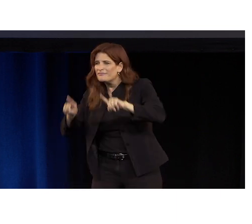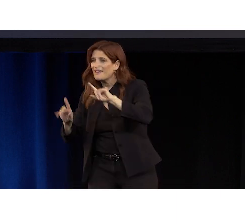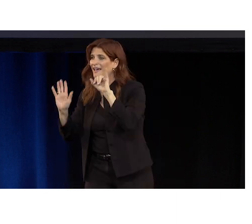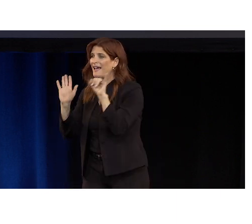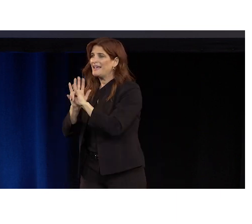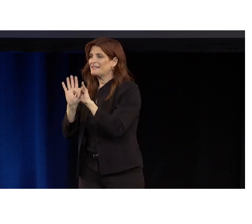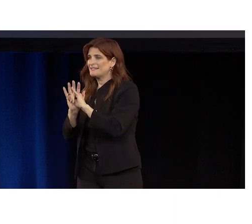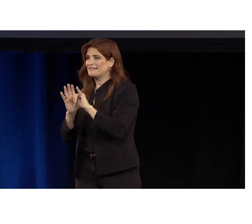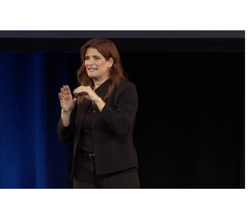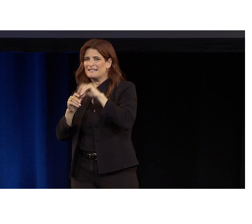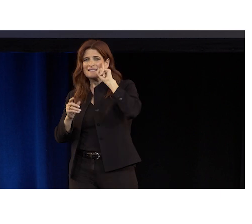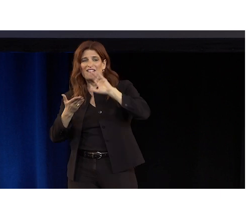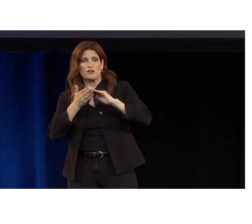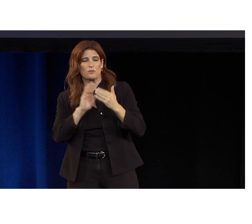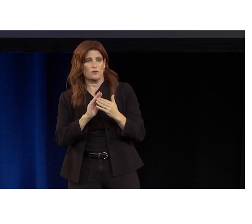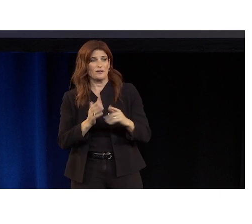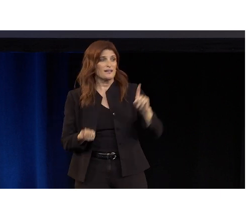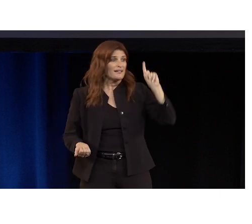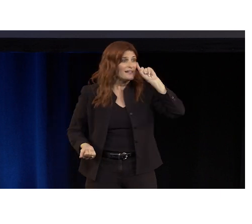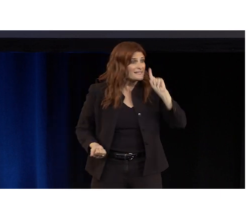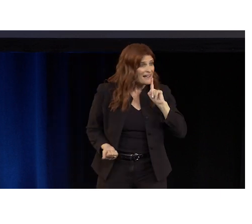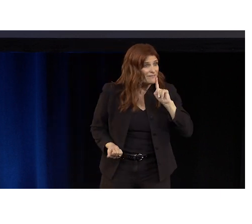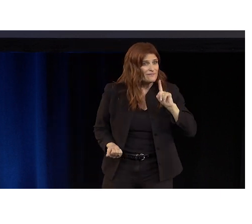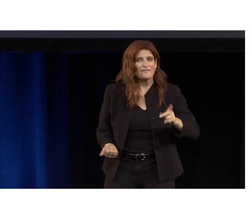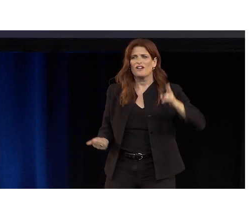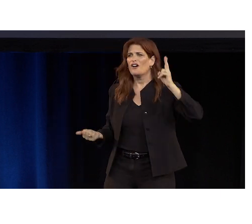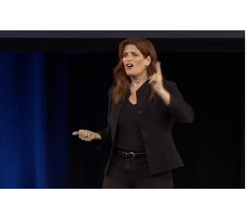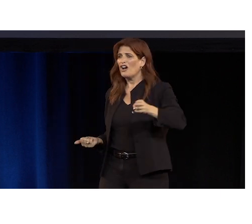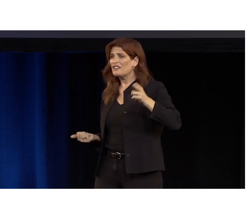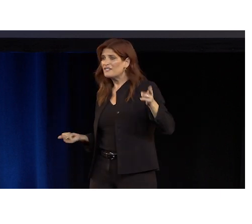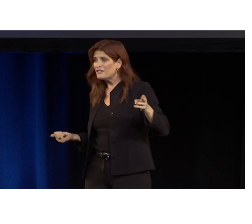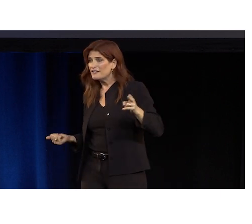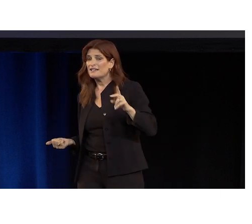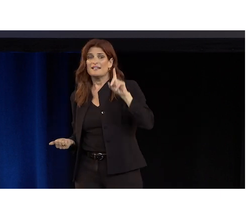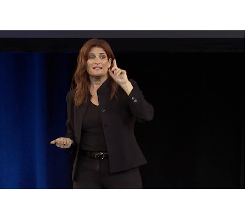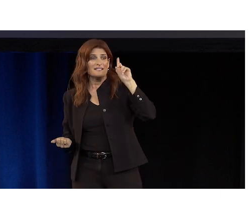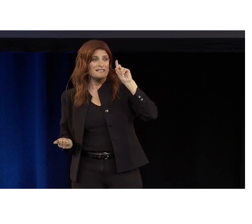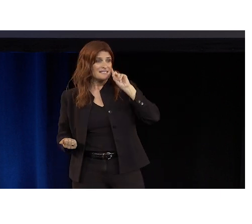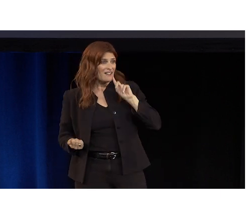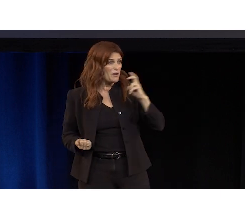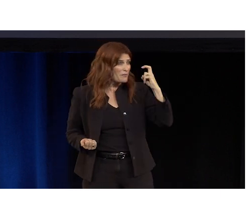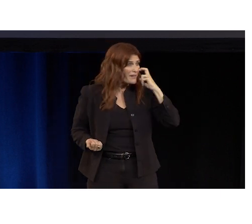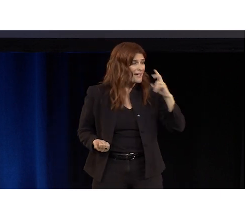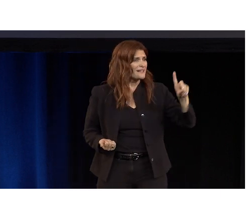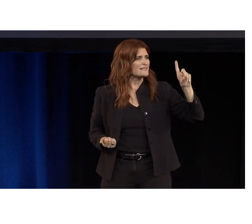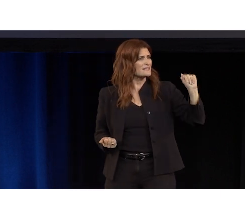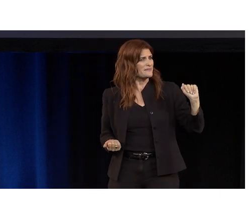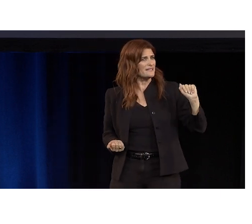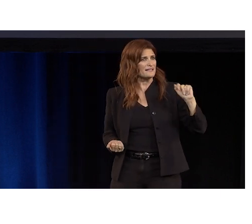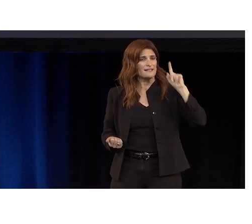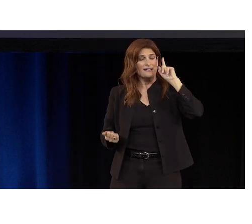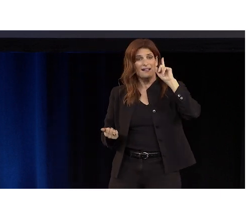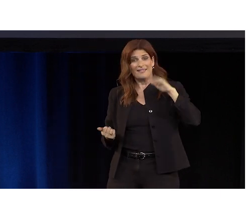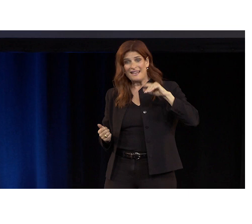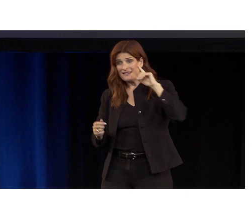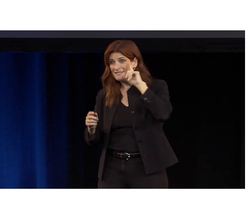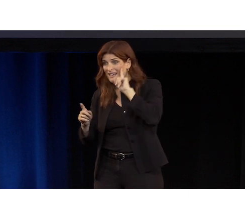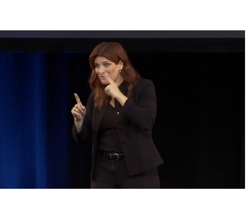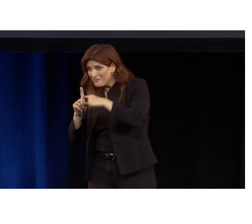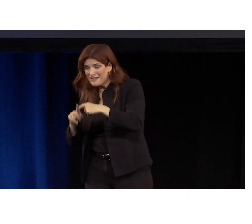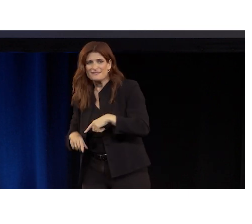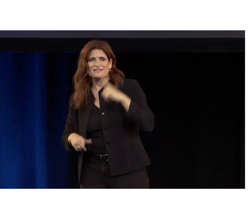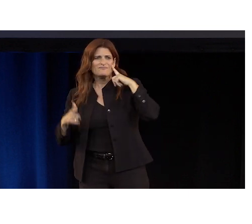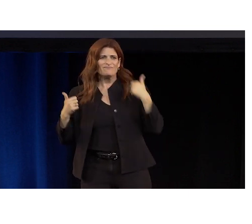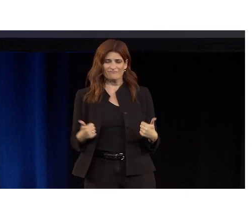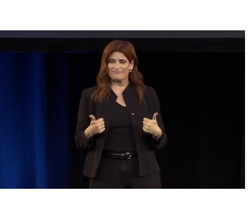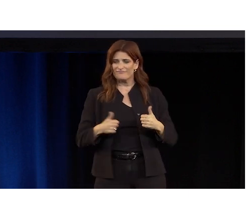When I use the term deaf, I refer to the diverse identities within the deaf community: those who are deaf, hard of hearing, deaf blind, deaf